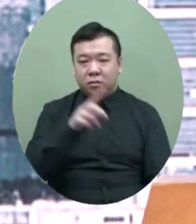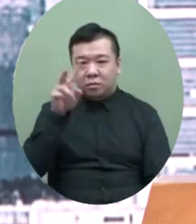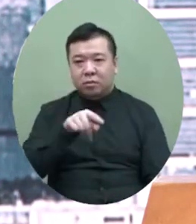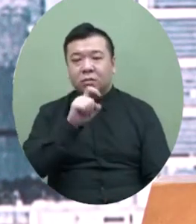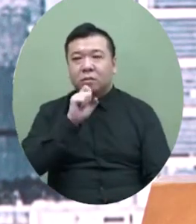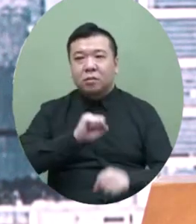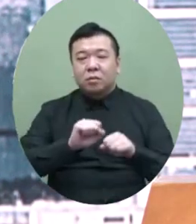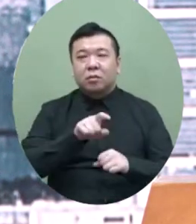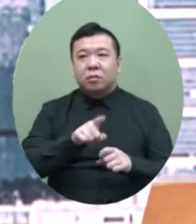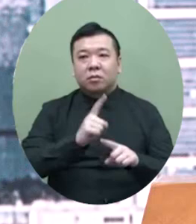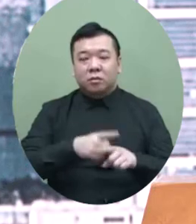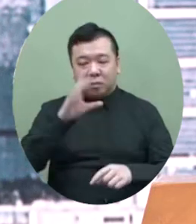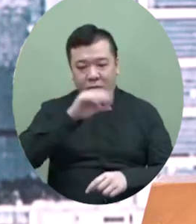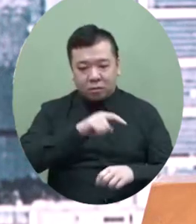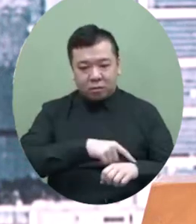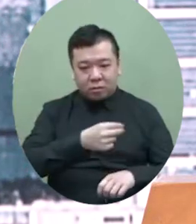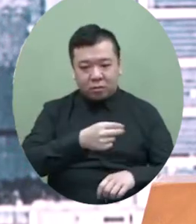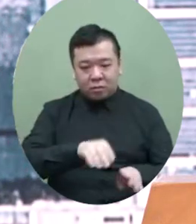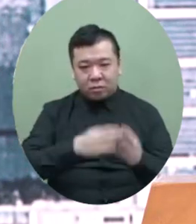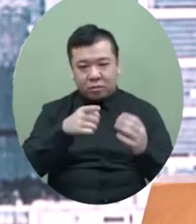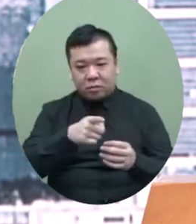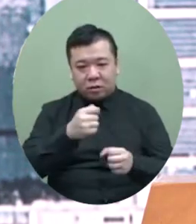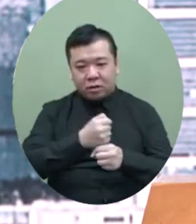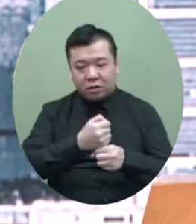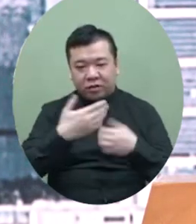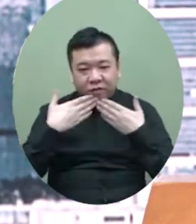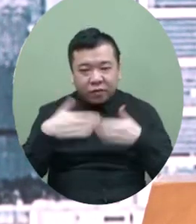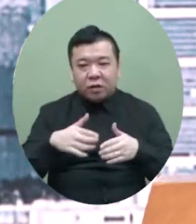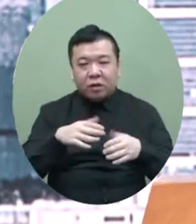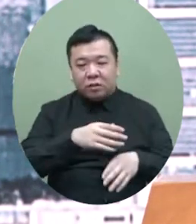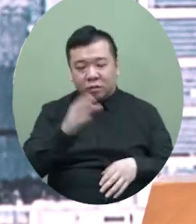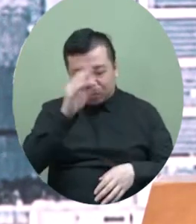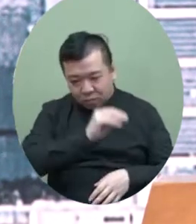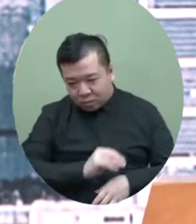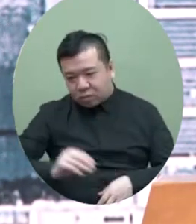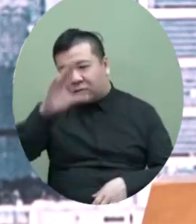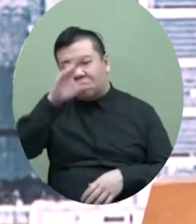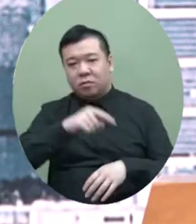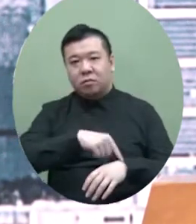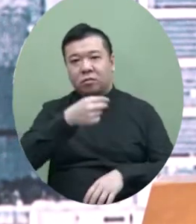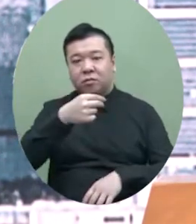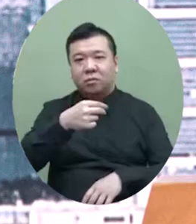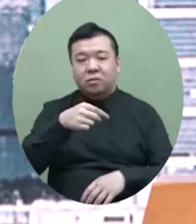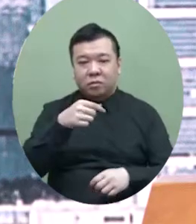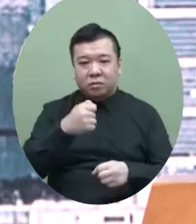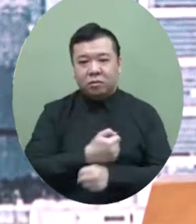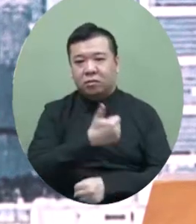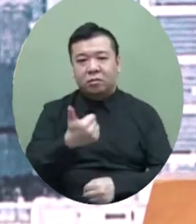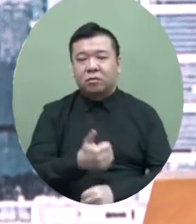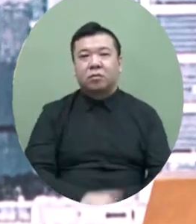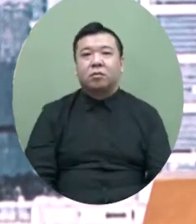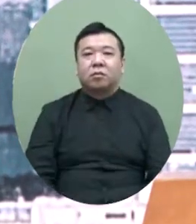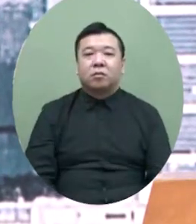to the home after work, and it should be finished by 7 a.m. as far as the so-called lockdown